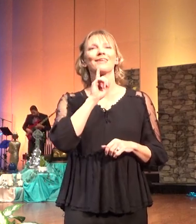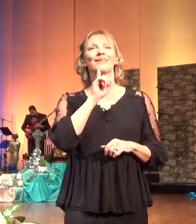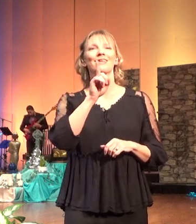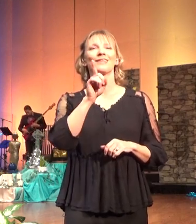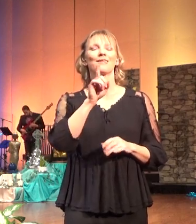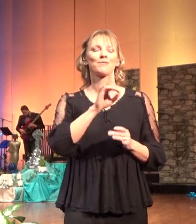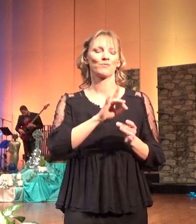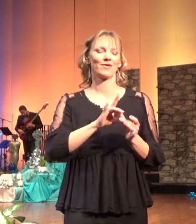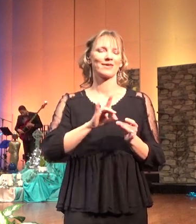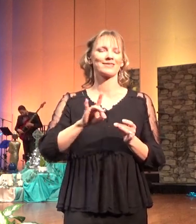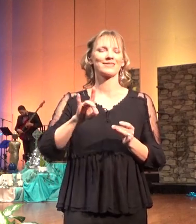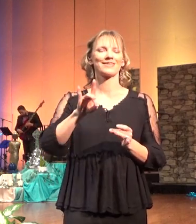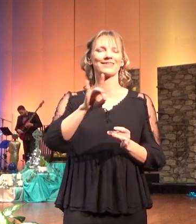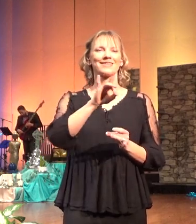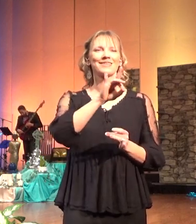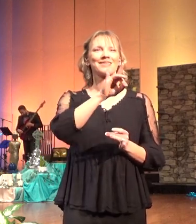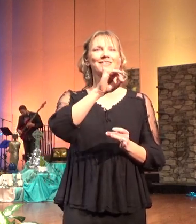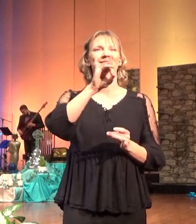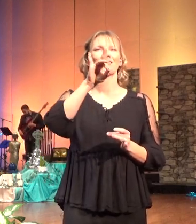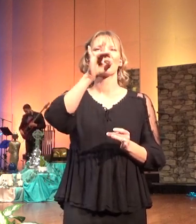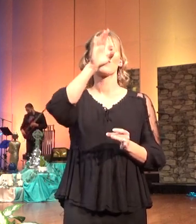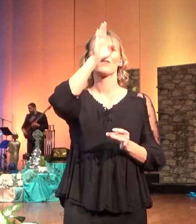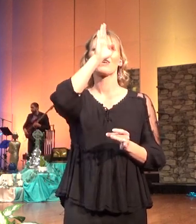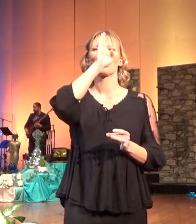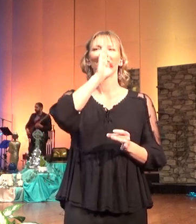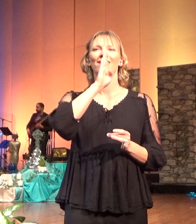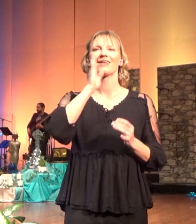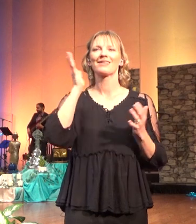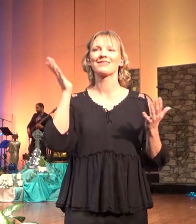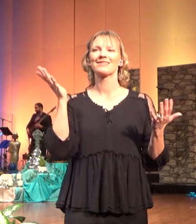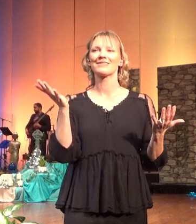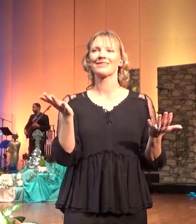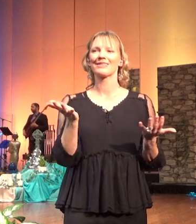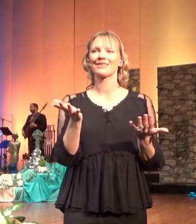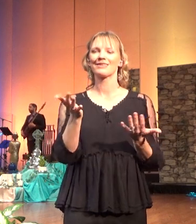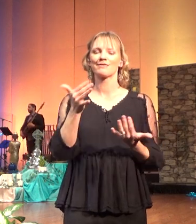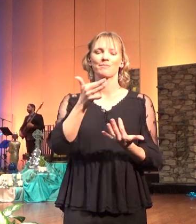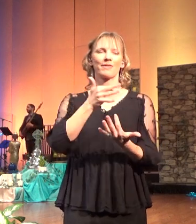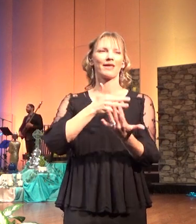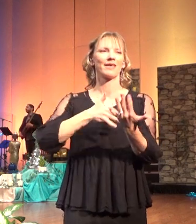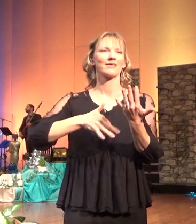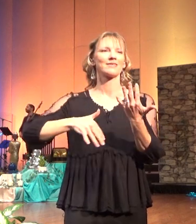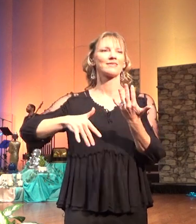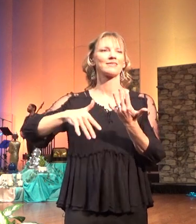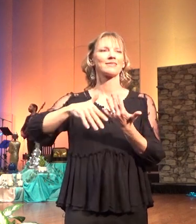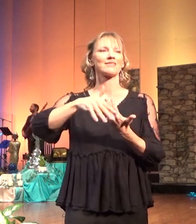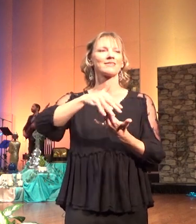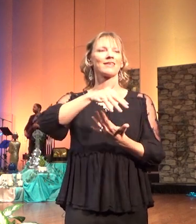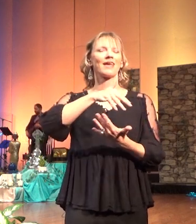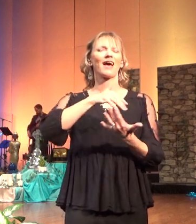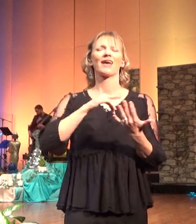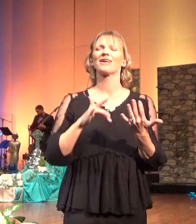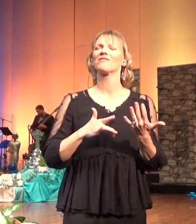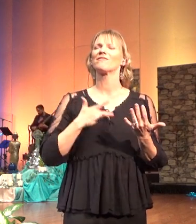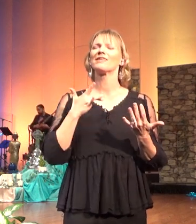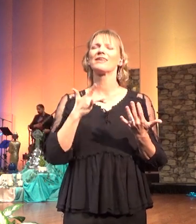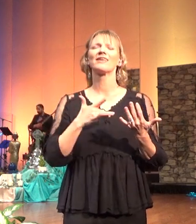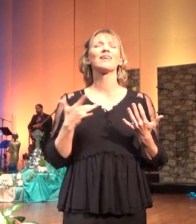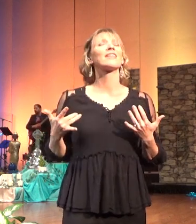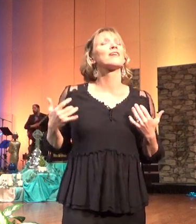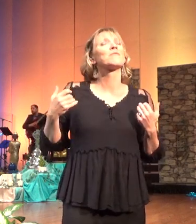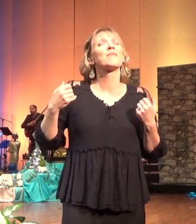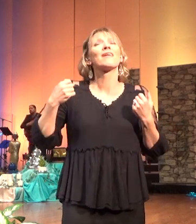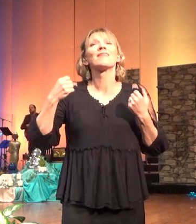Surely the presence of God is in this place. I can feel